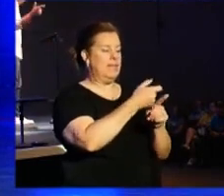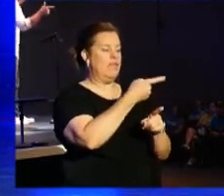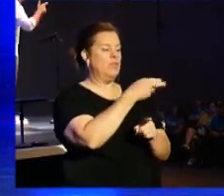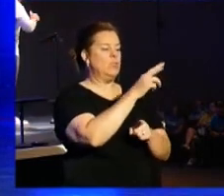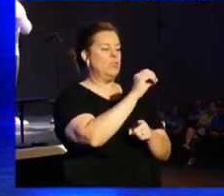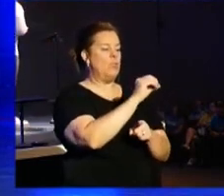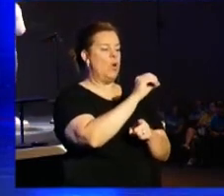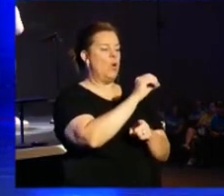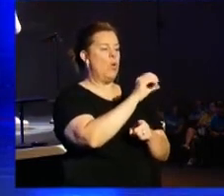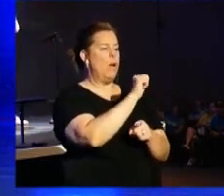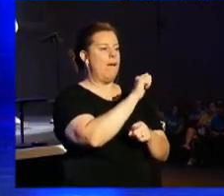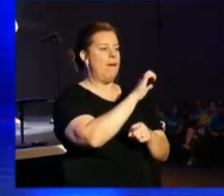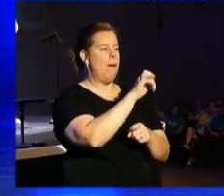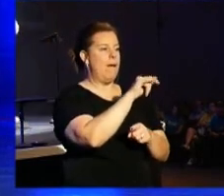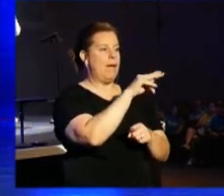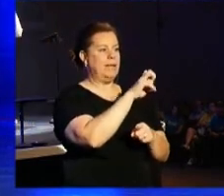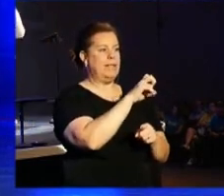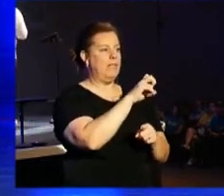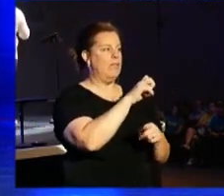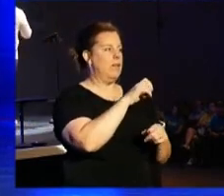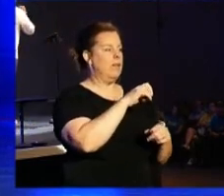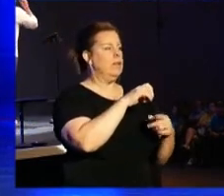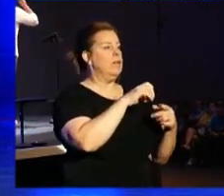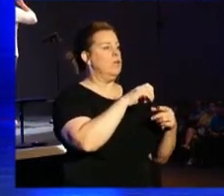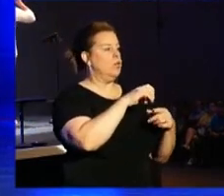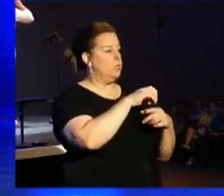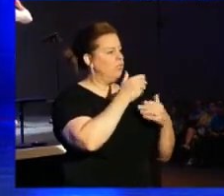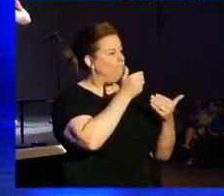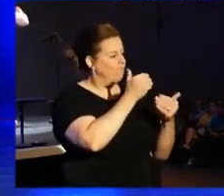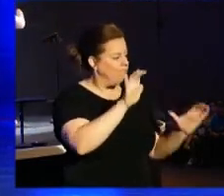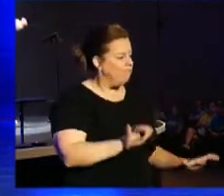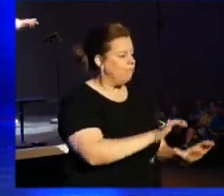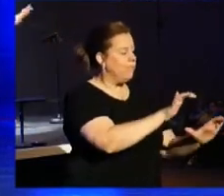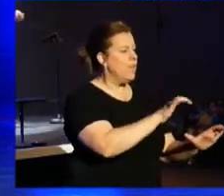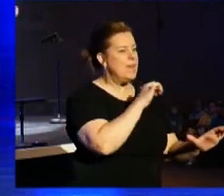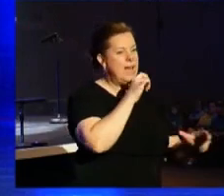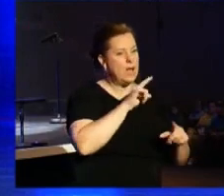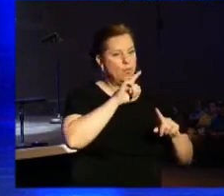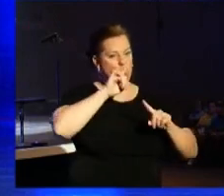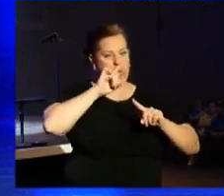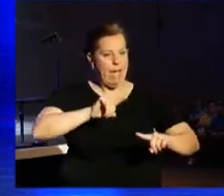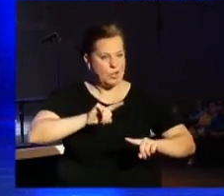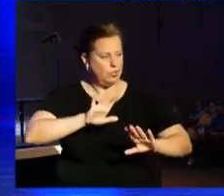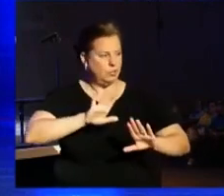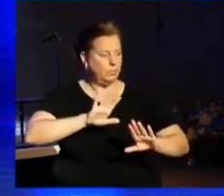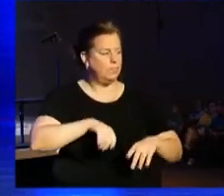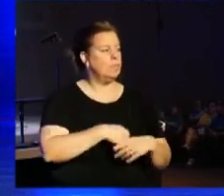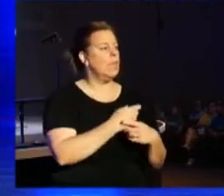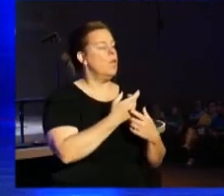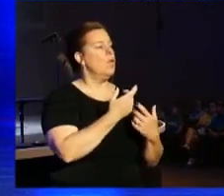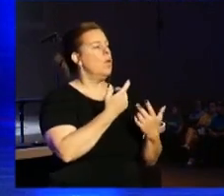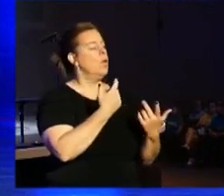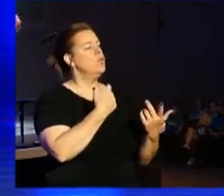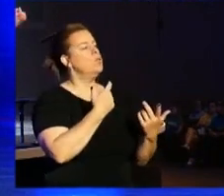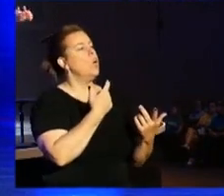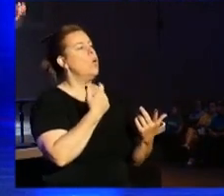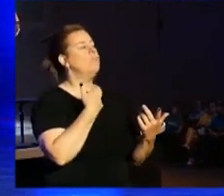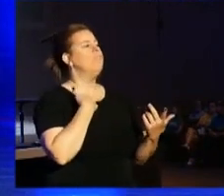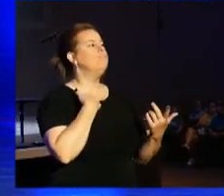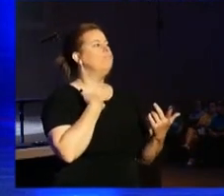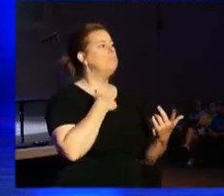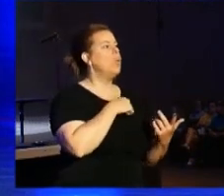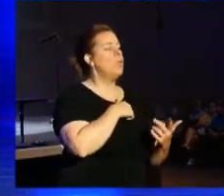not reactive. There's the temptation to think that kindness is a reactive thing where we go through life and